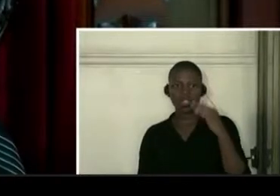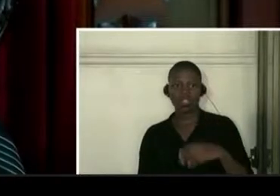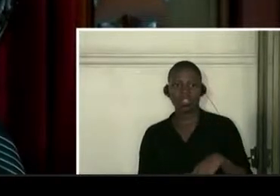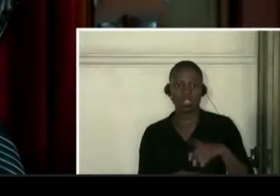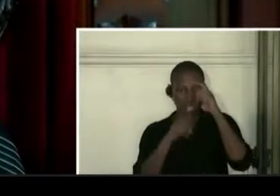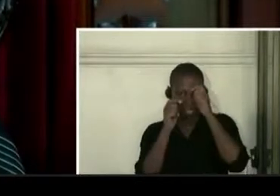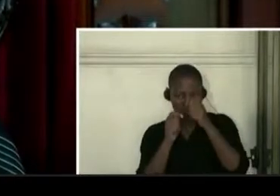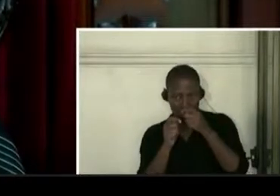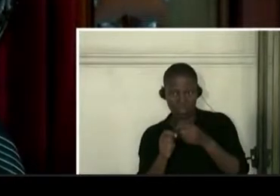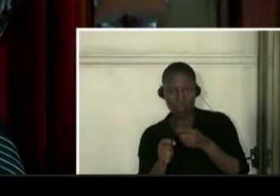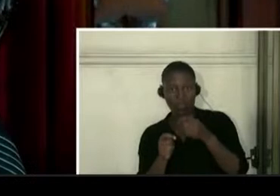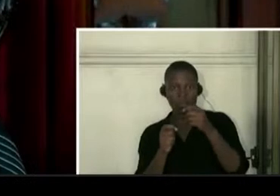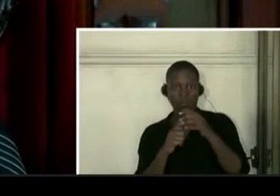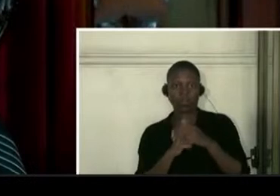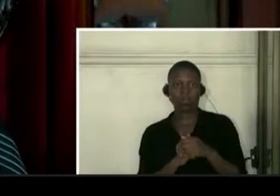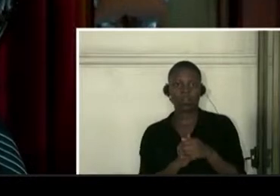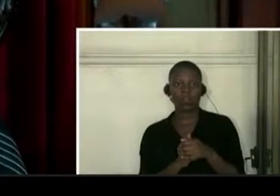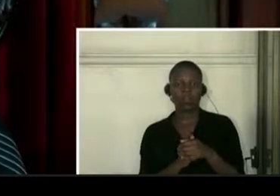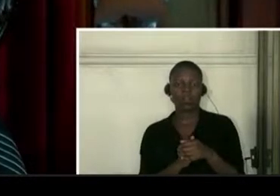Honorable S. Taku